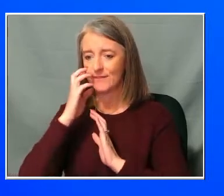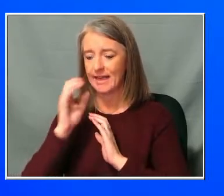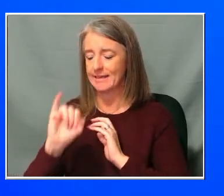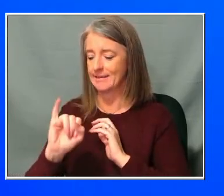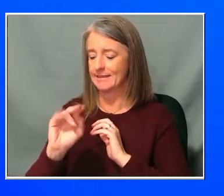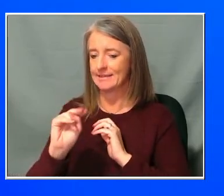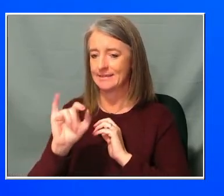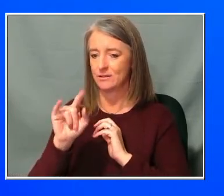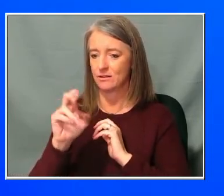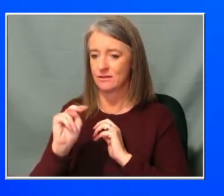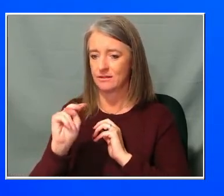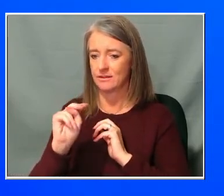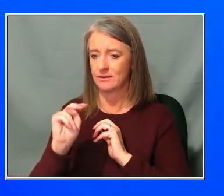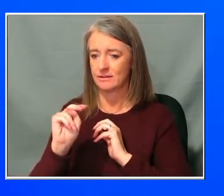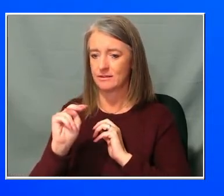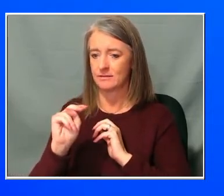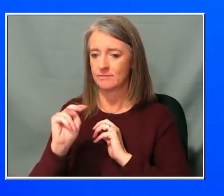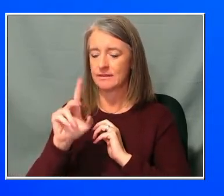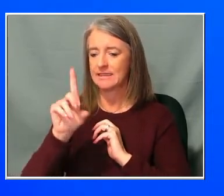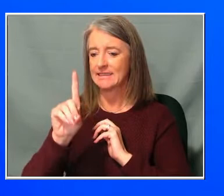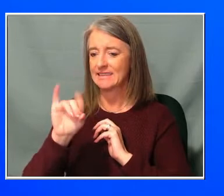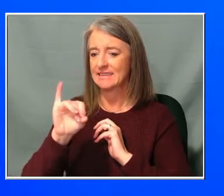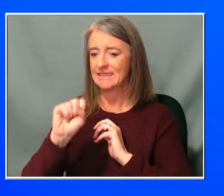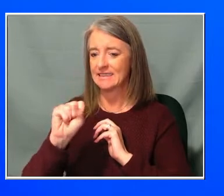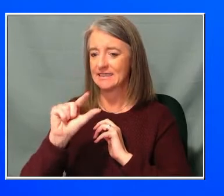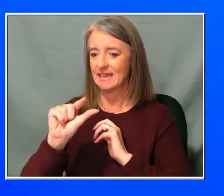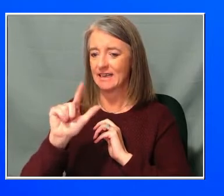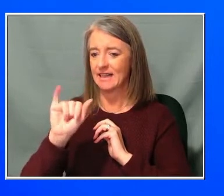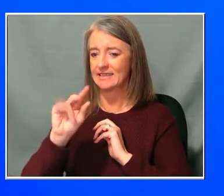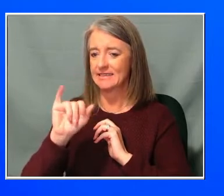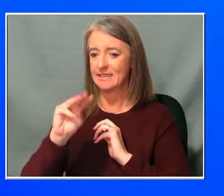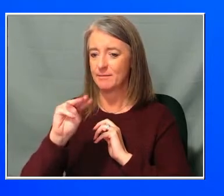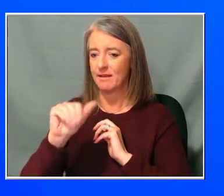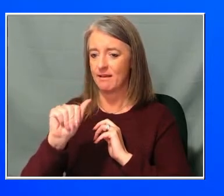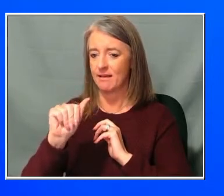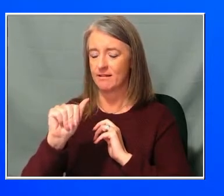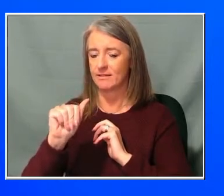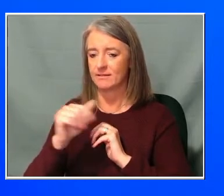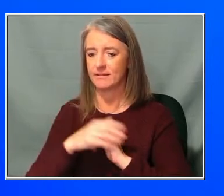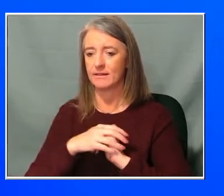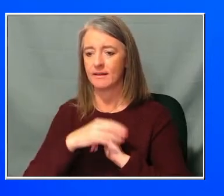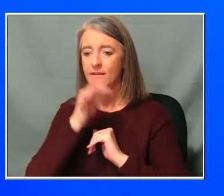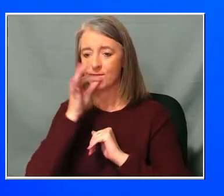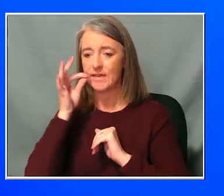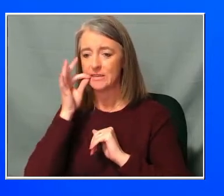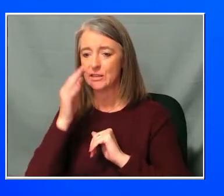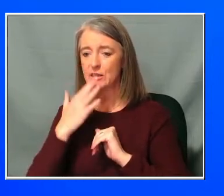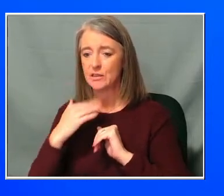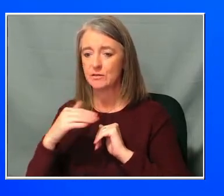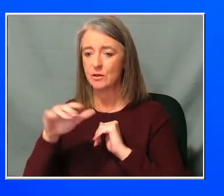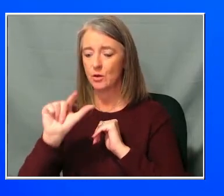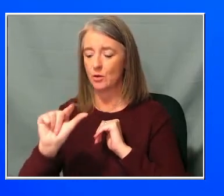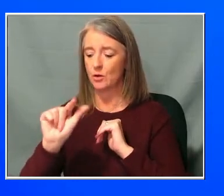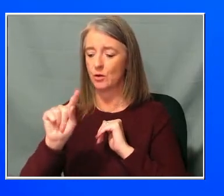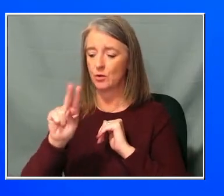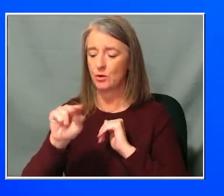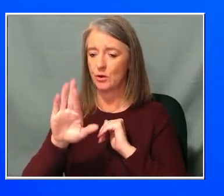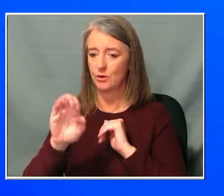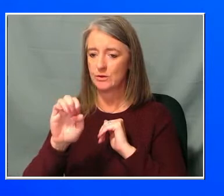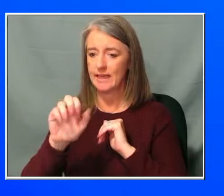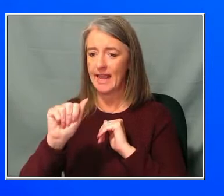having dysglycemia. There's certain criteria in fasting blood glucose and your A1C that classifies you